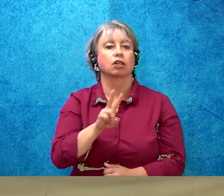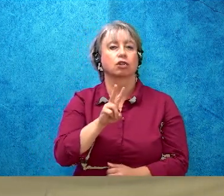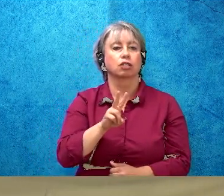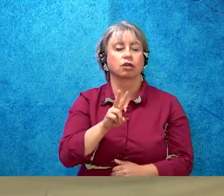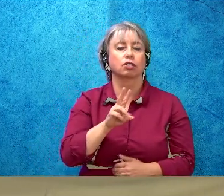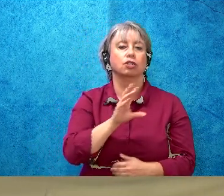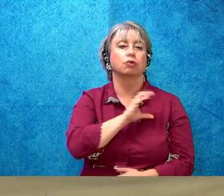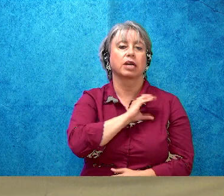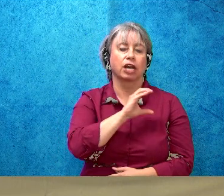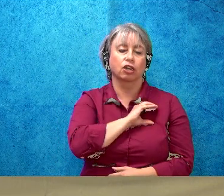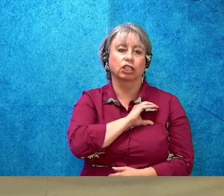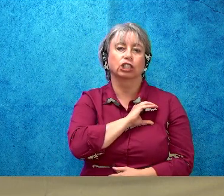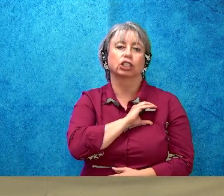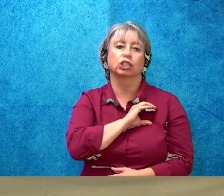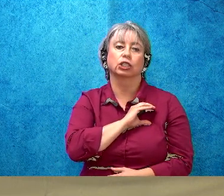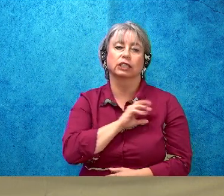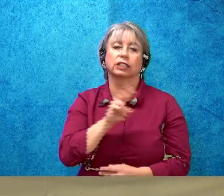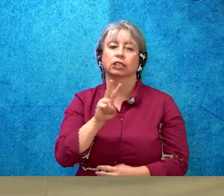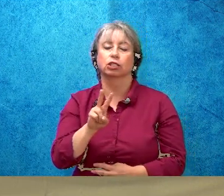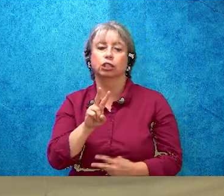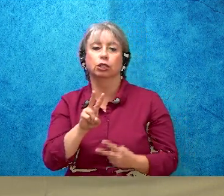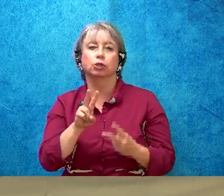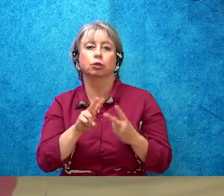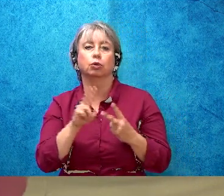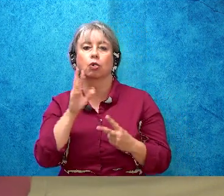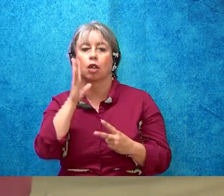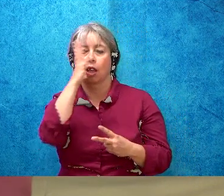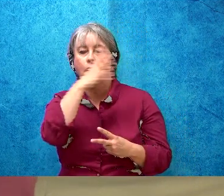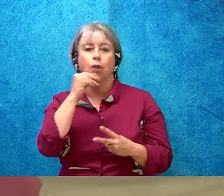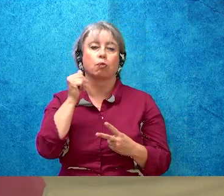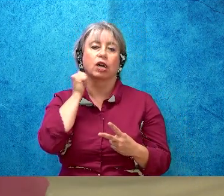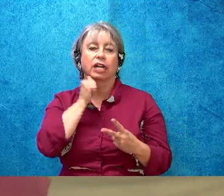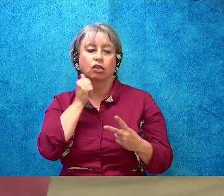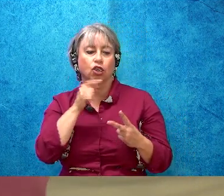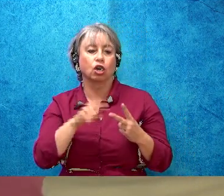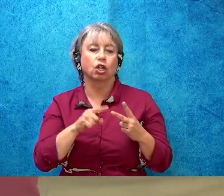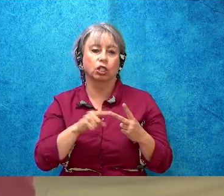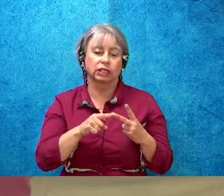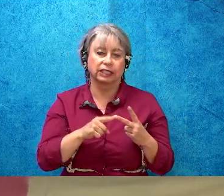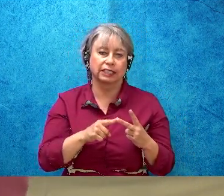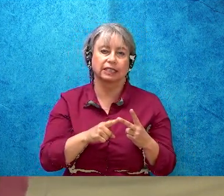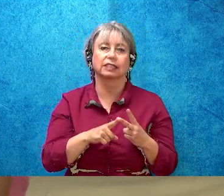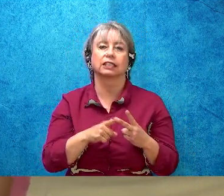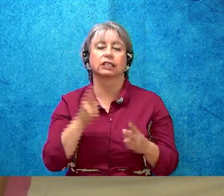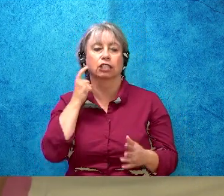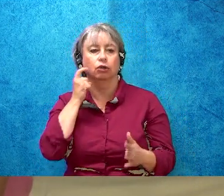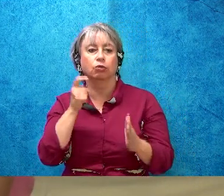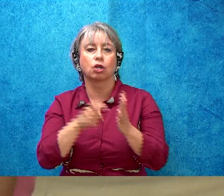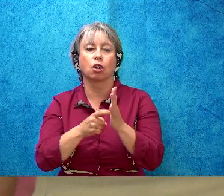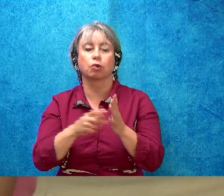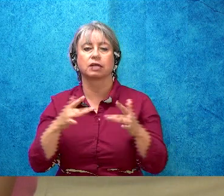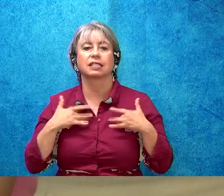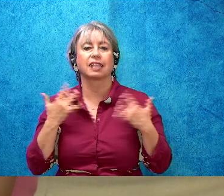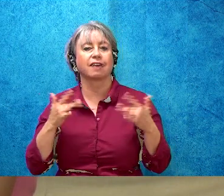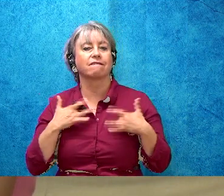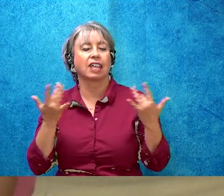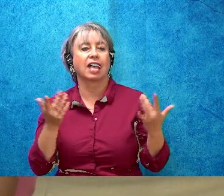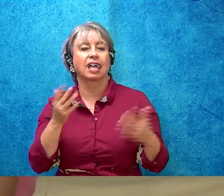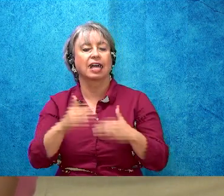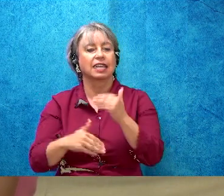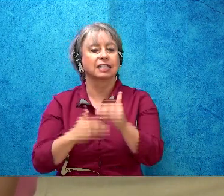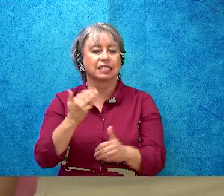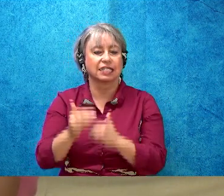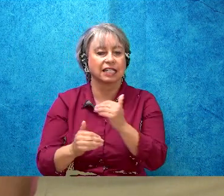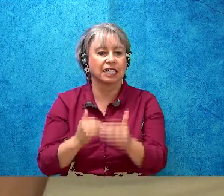characters, you have 2 pretty girls, okay? You look at the events that happen. Bella ends up going through this